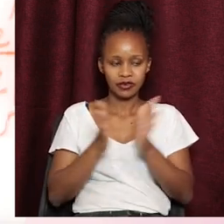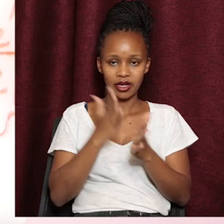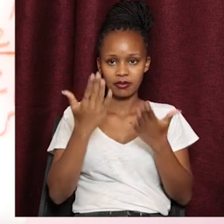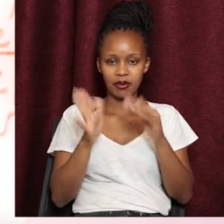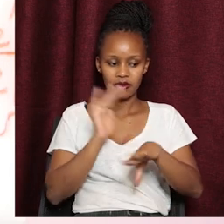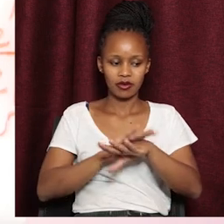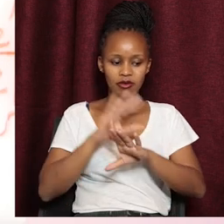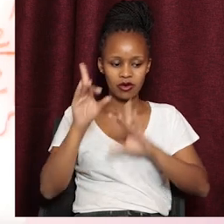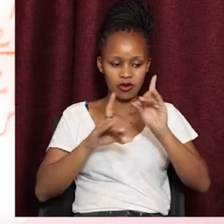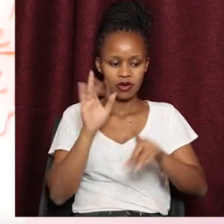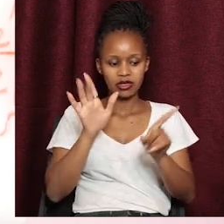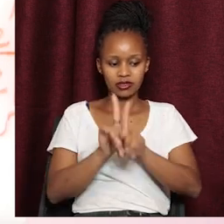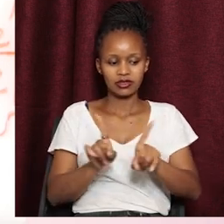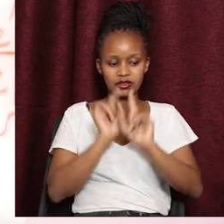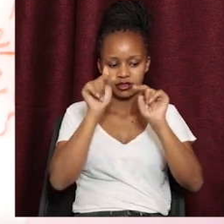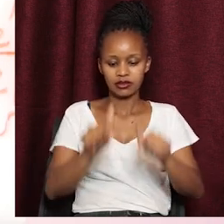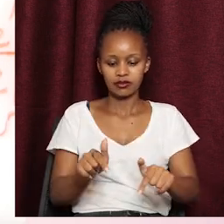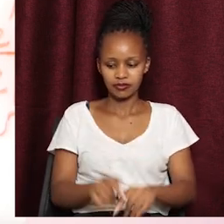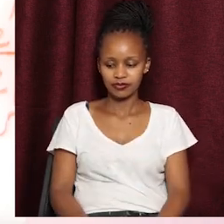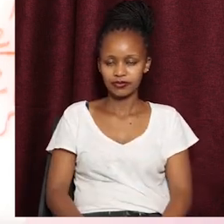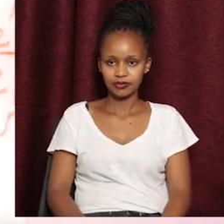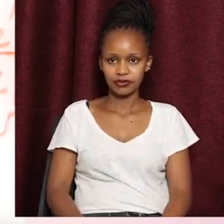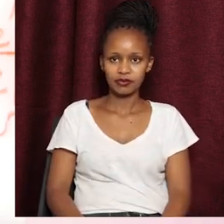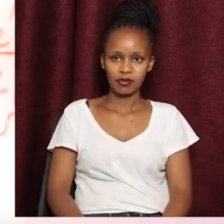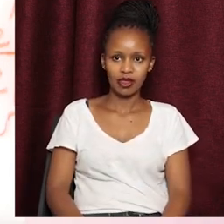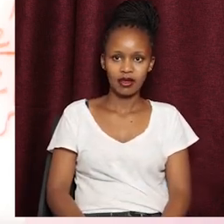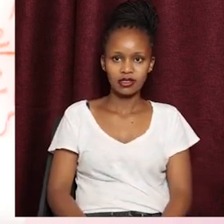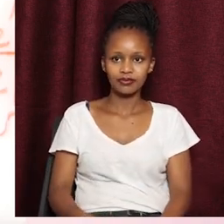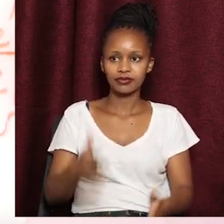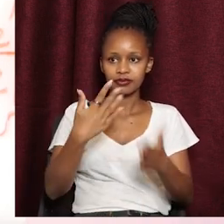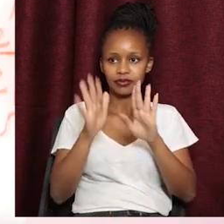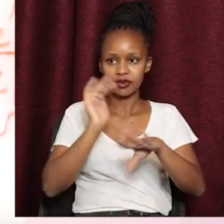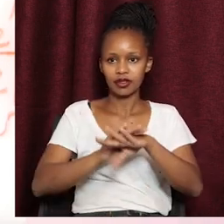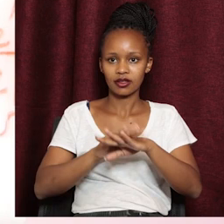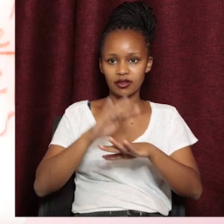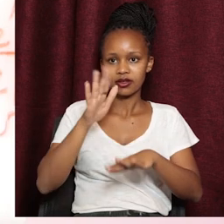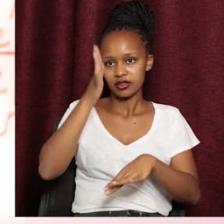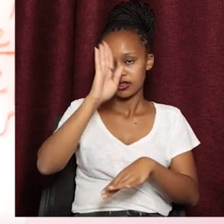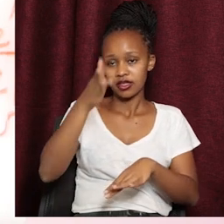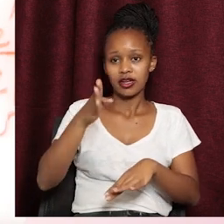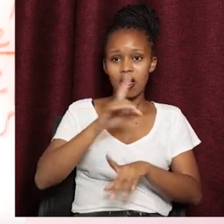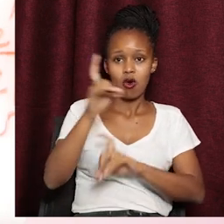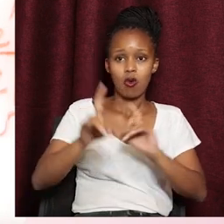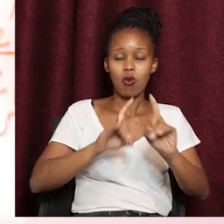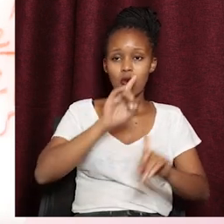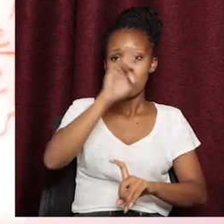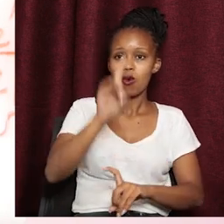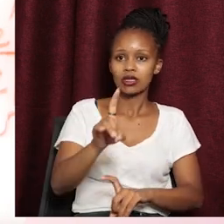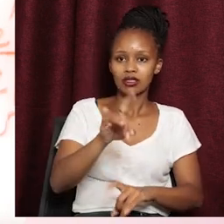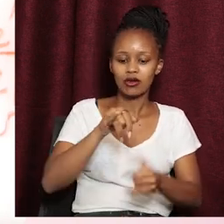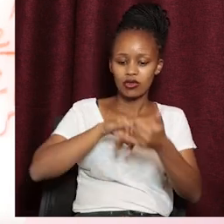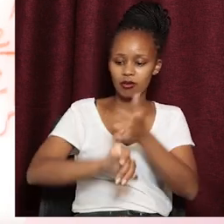even today. Maybe it is a good Sunday to pose this question to the couples listening to